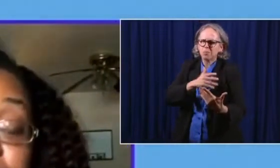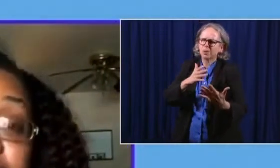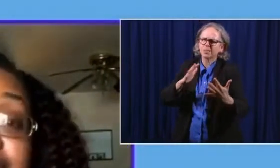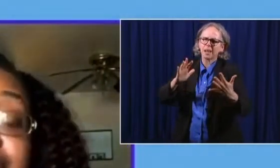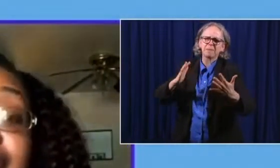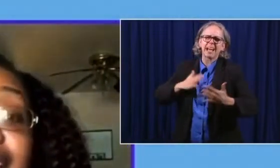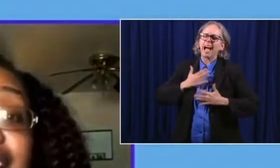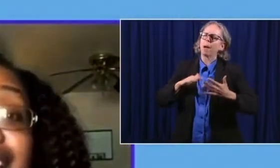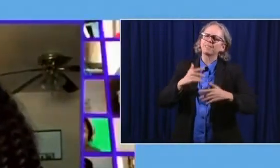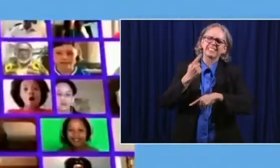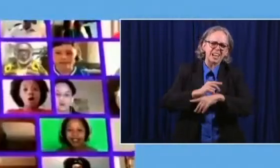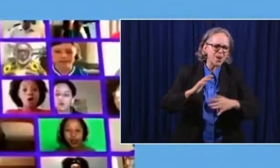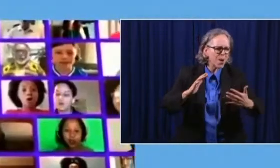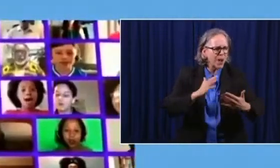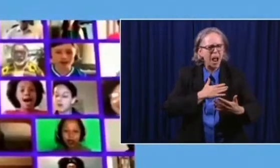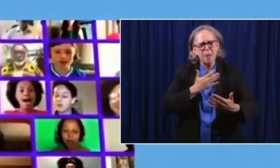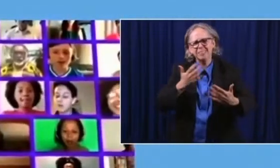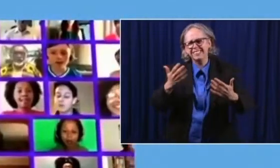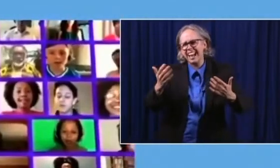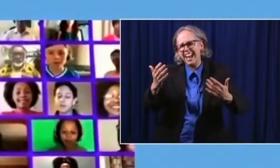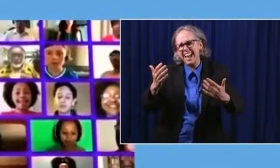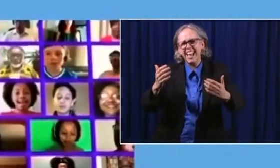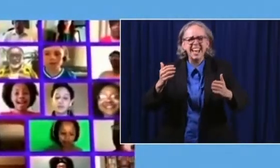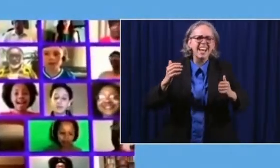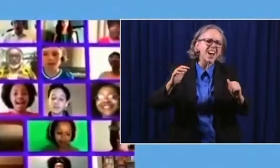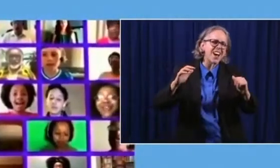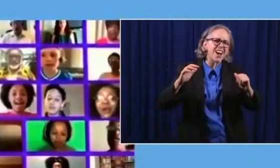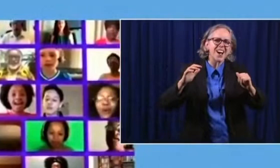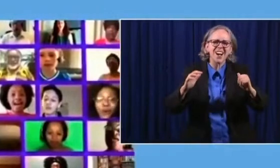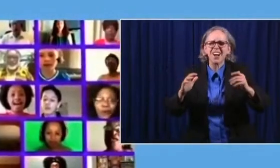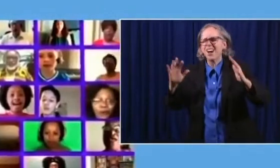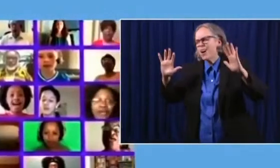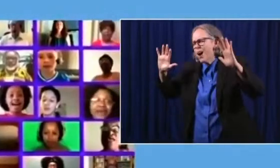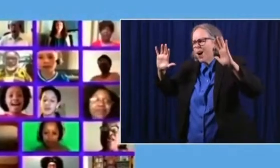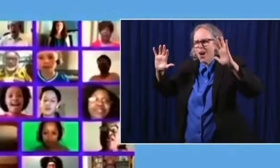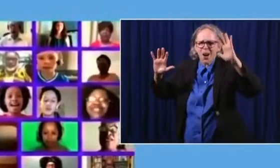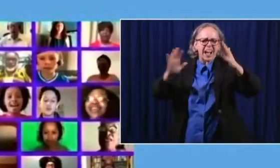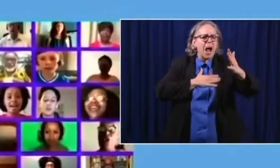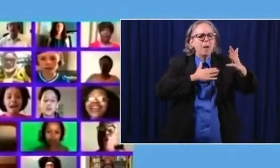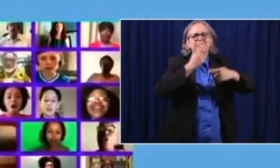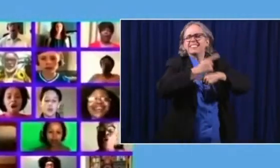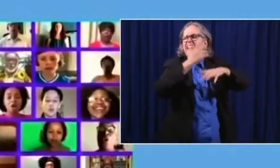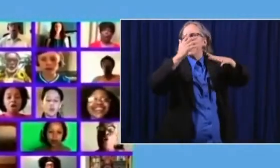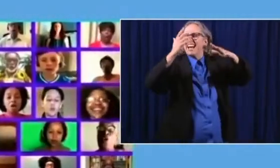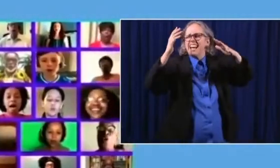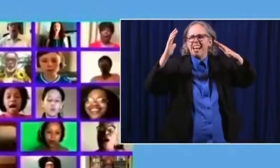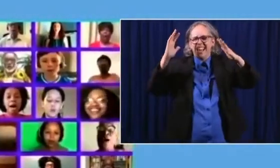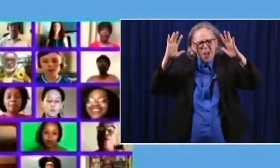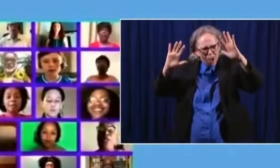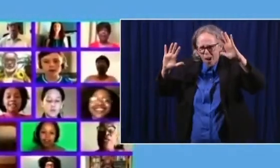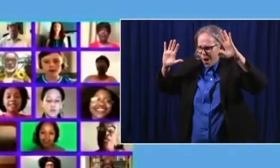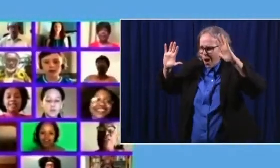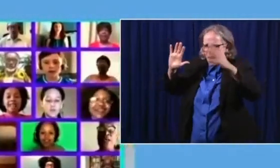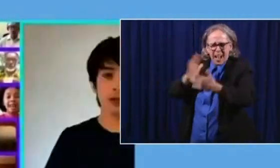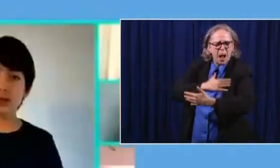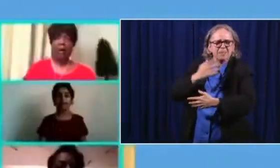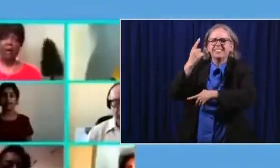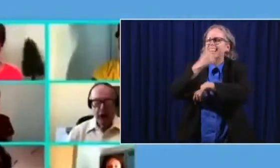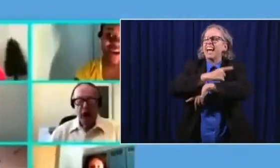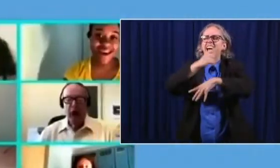Oh, happy day. Oh, happy day. Oh, happy day. Oh,